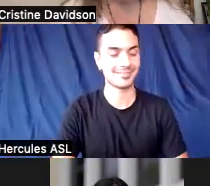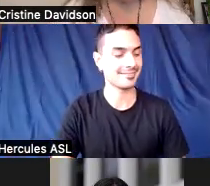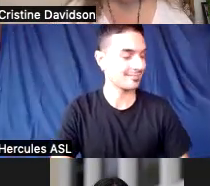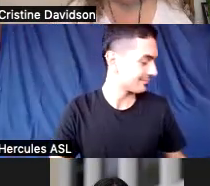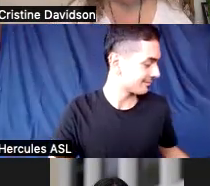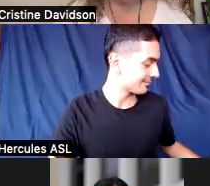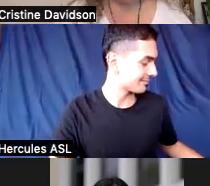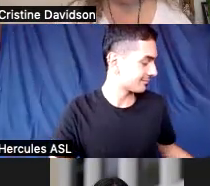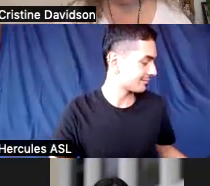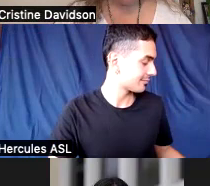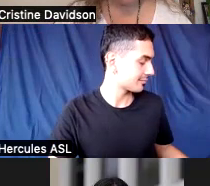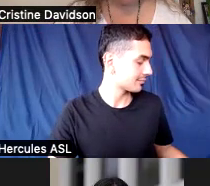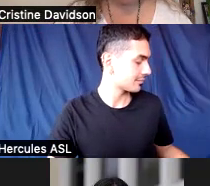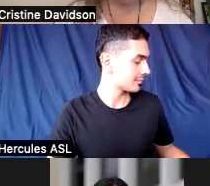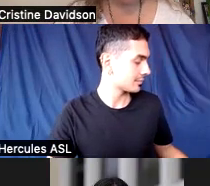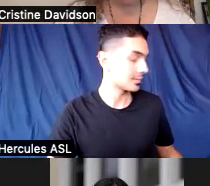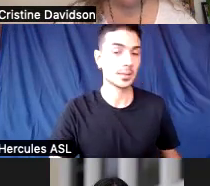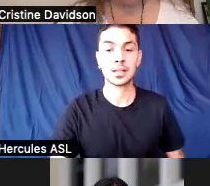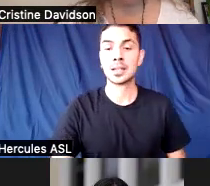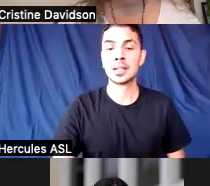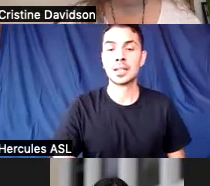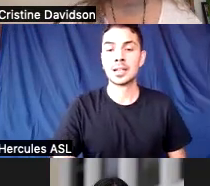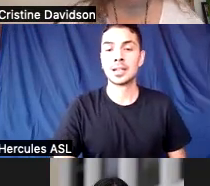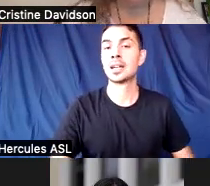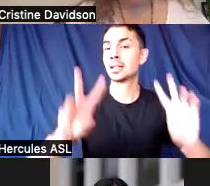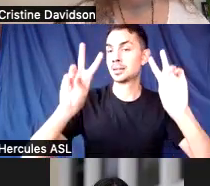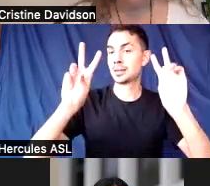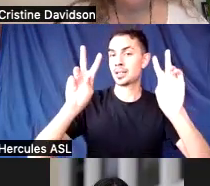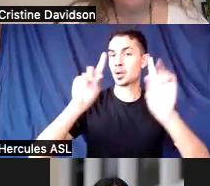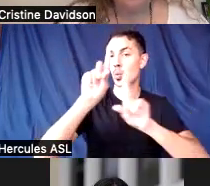The poll is up. What's your favorite snack?